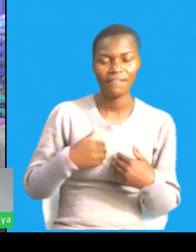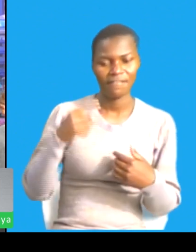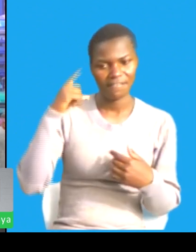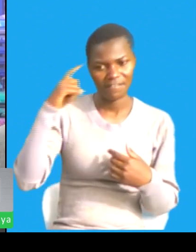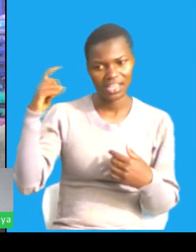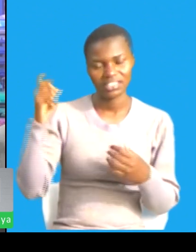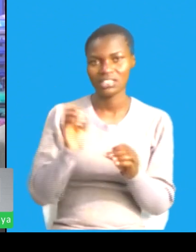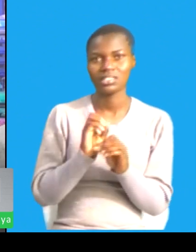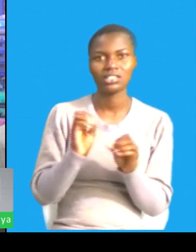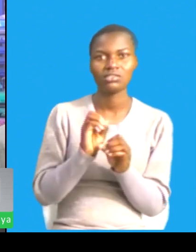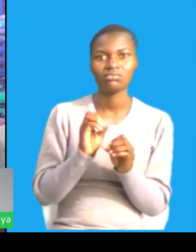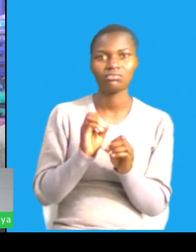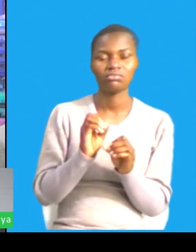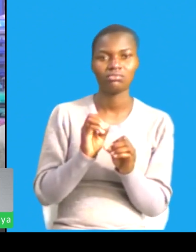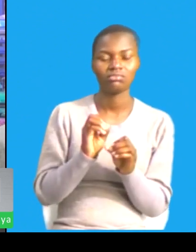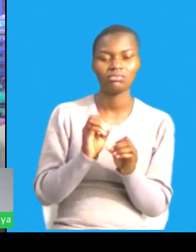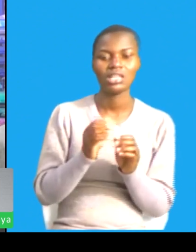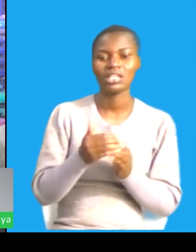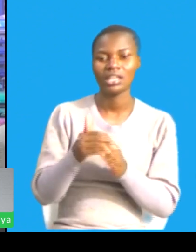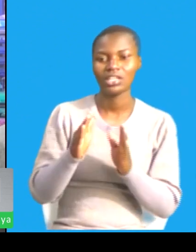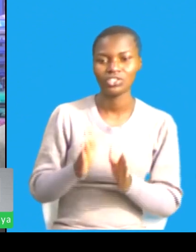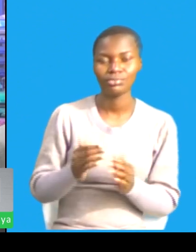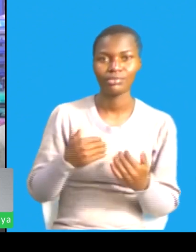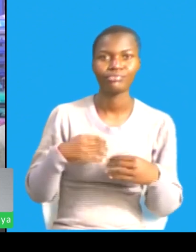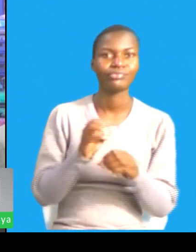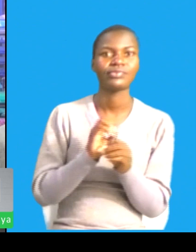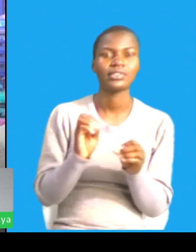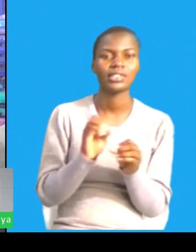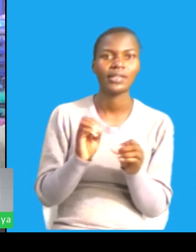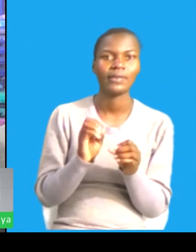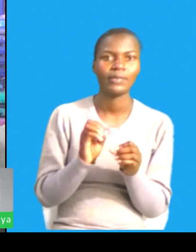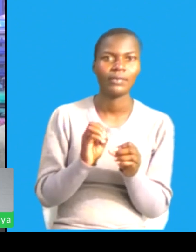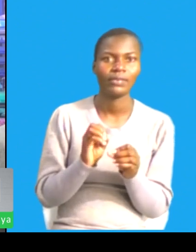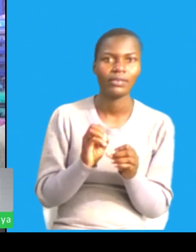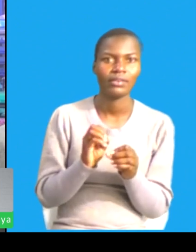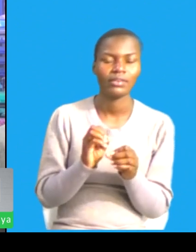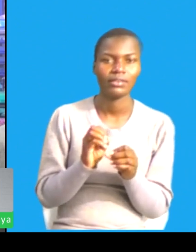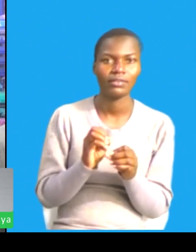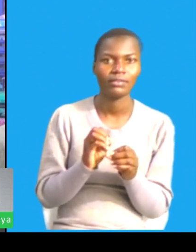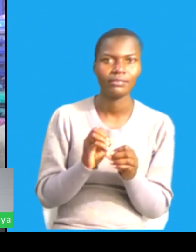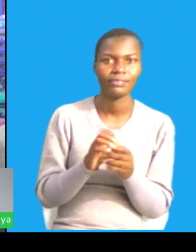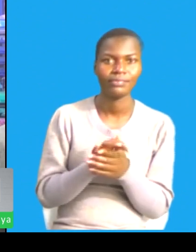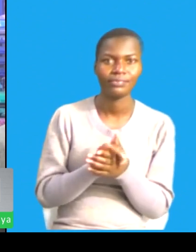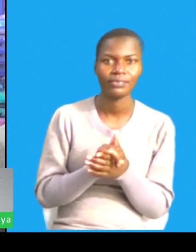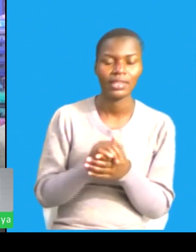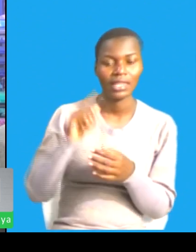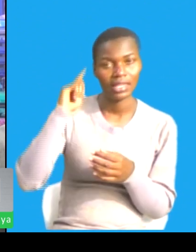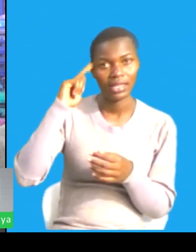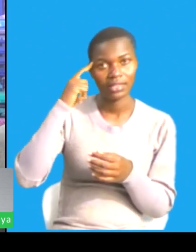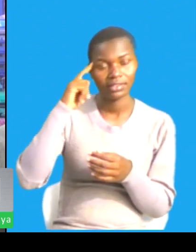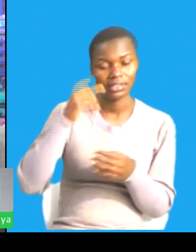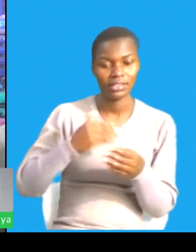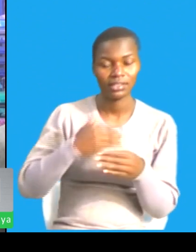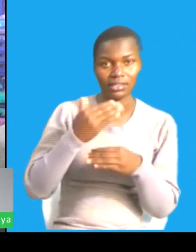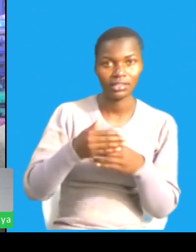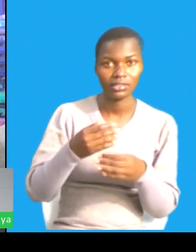What they've lacked is leadership in these things. Mimi, Jonah, I'm leading a few people. I think next week tutapeleka